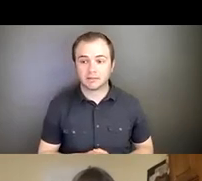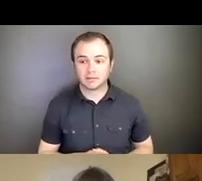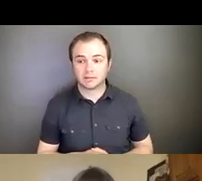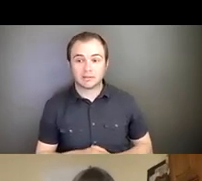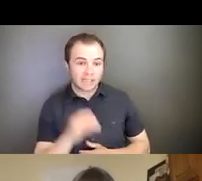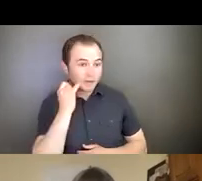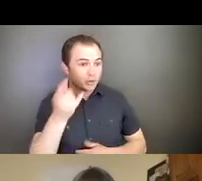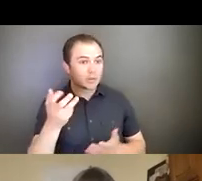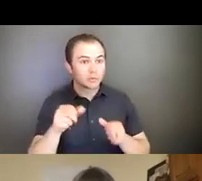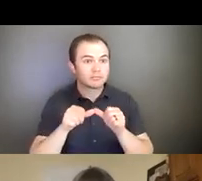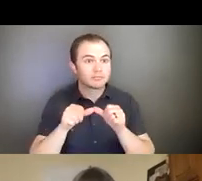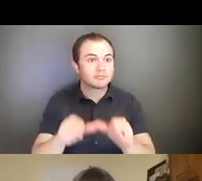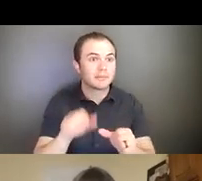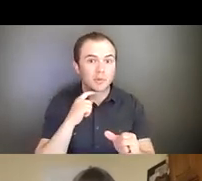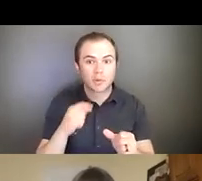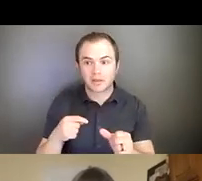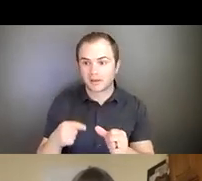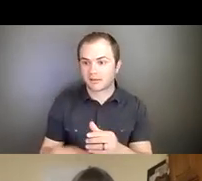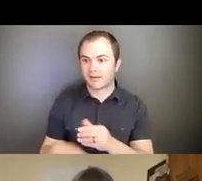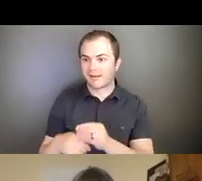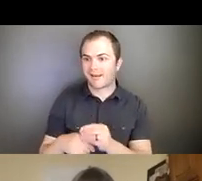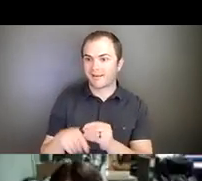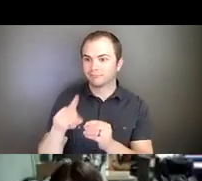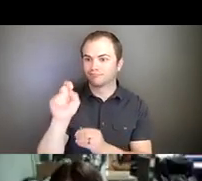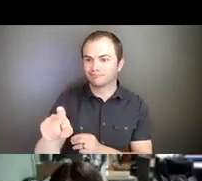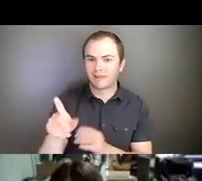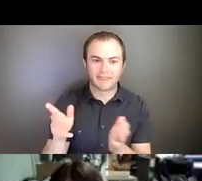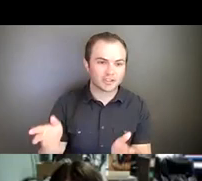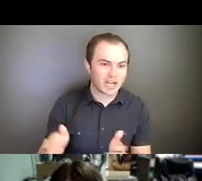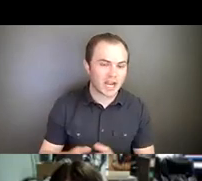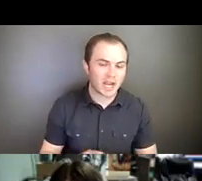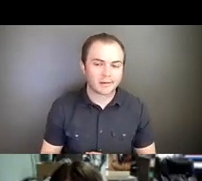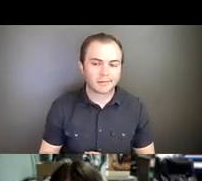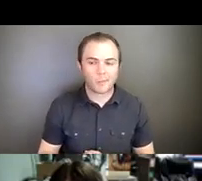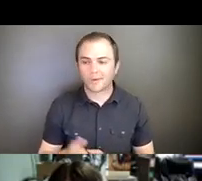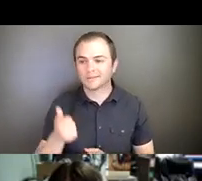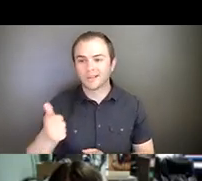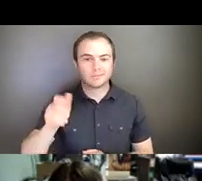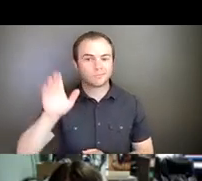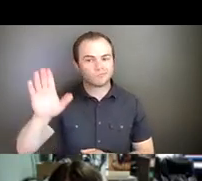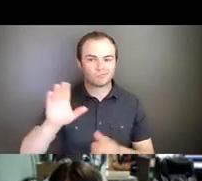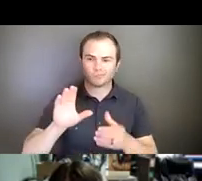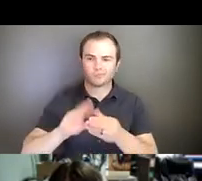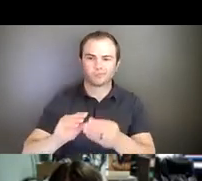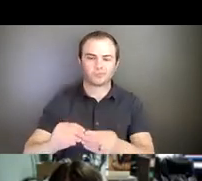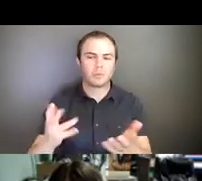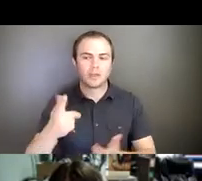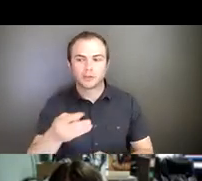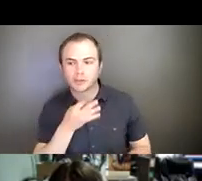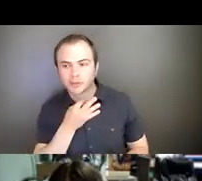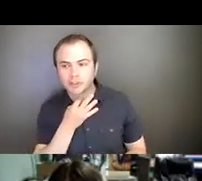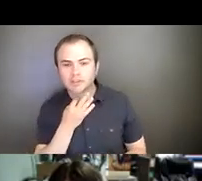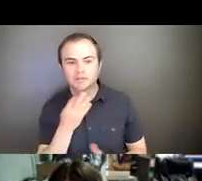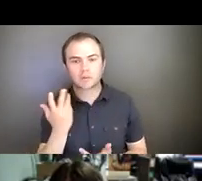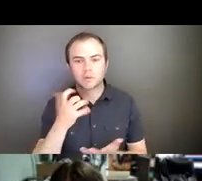or if you'd like to just speak up and say what you're curious about and what you'd like to learn next, and what we can bring